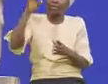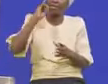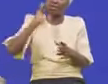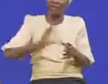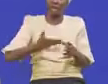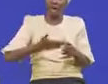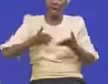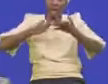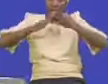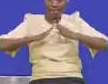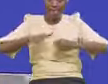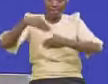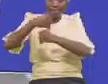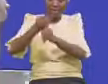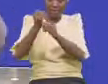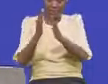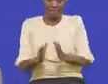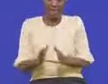yenye miapa avoulela.